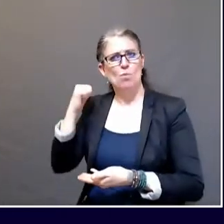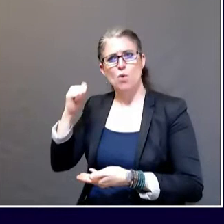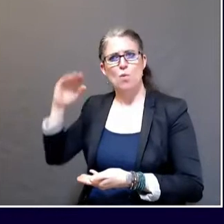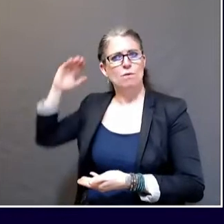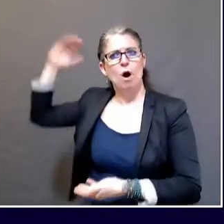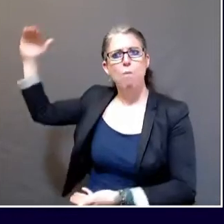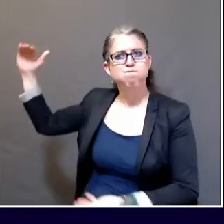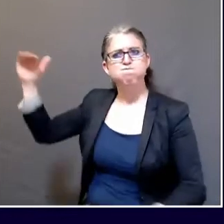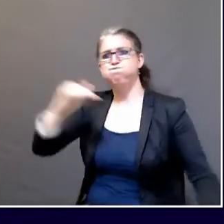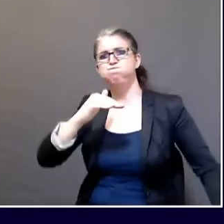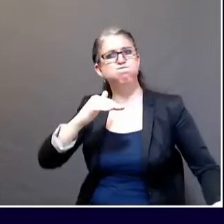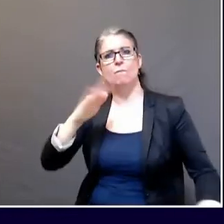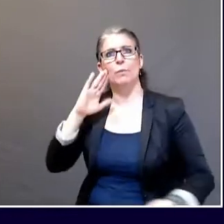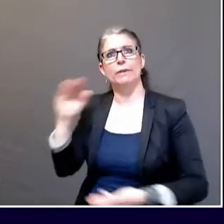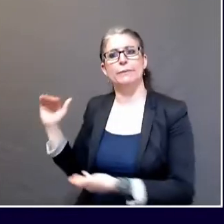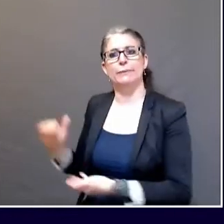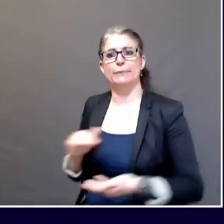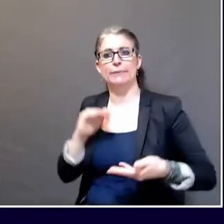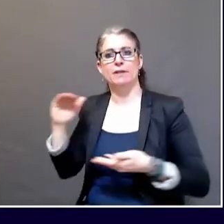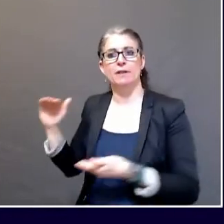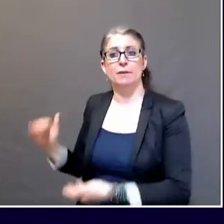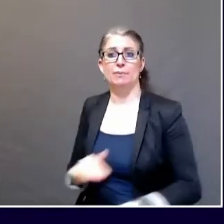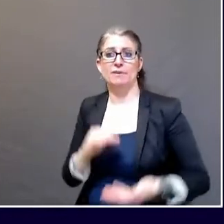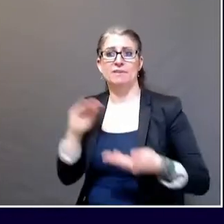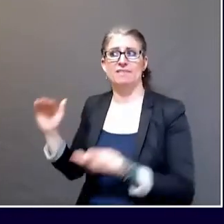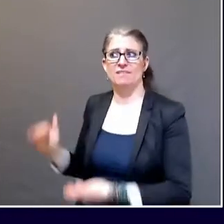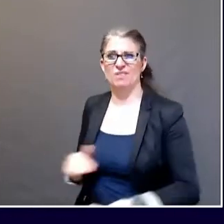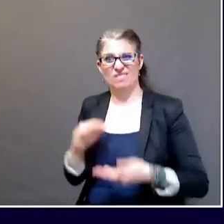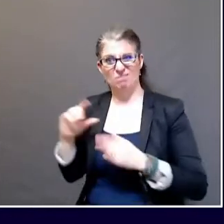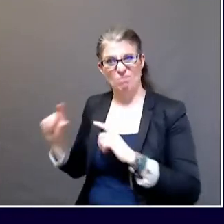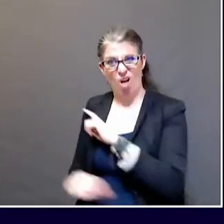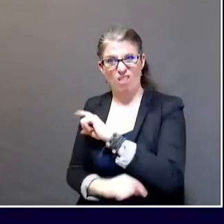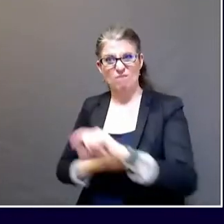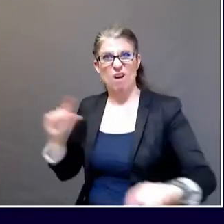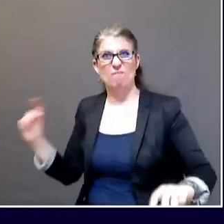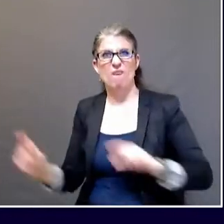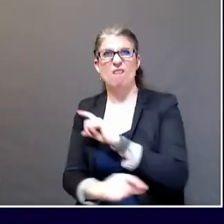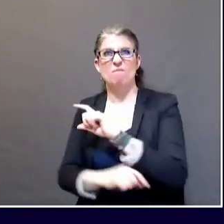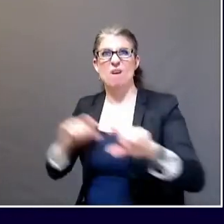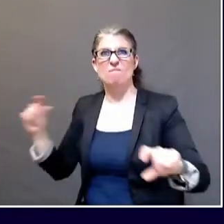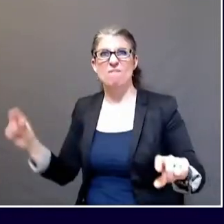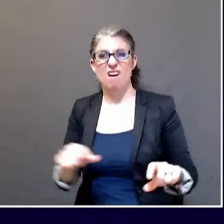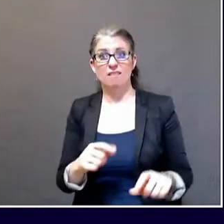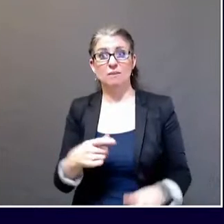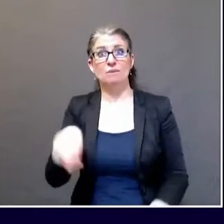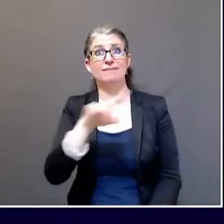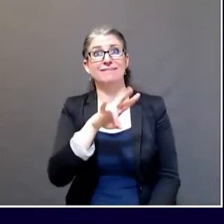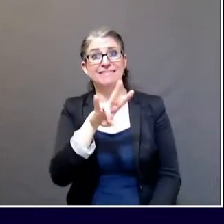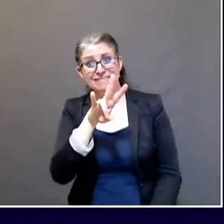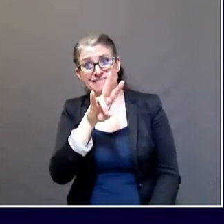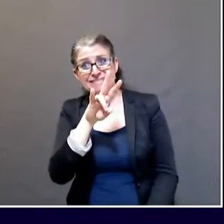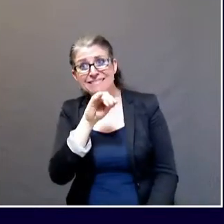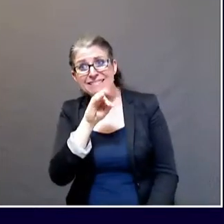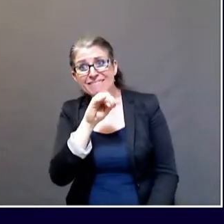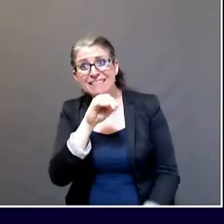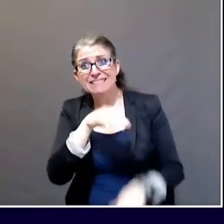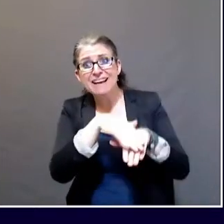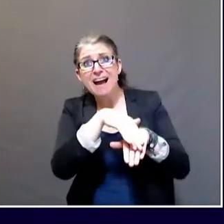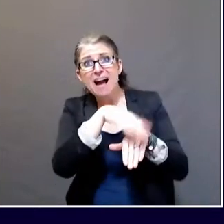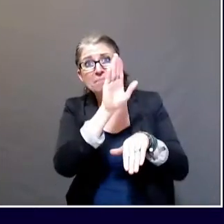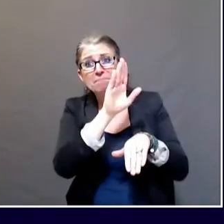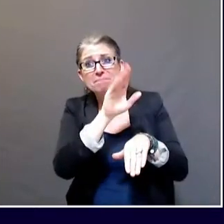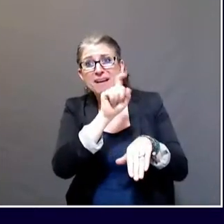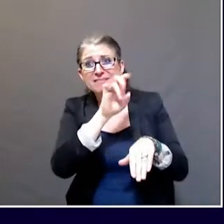rates, that alone could be many, many, many weeks of vaccination. So there's not one thing that needs to change in order